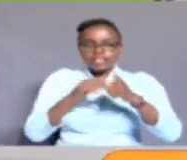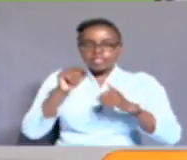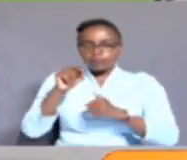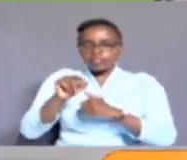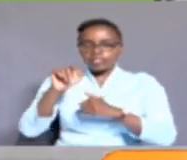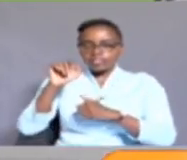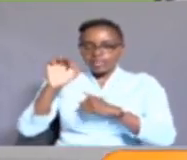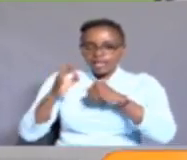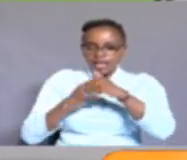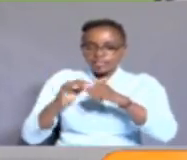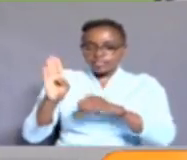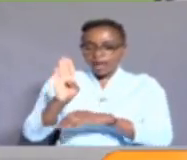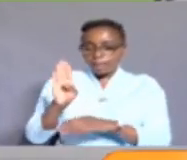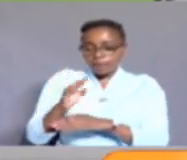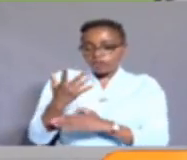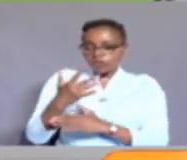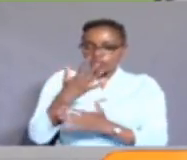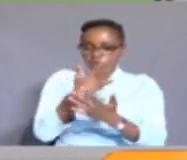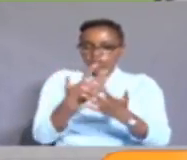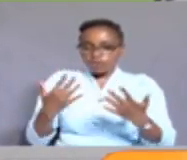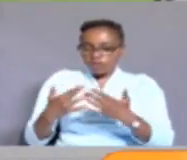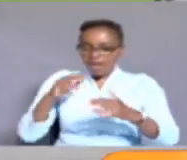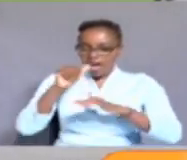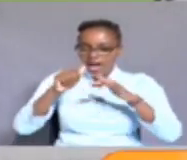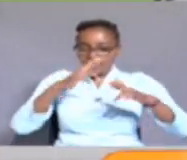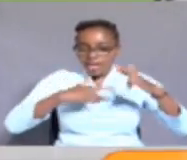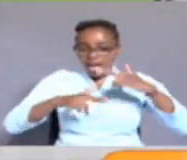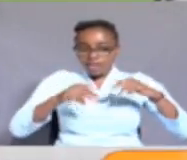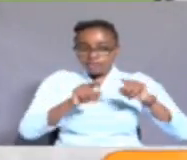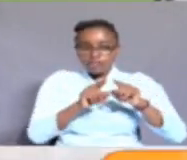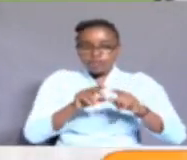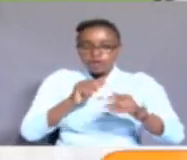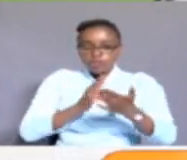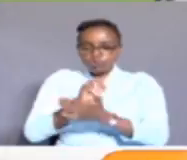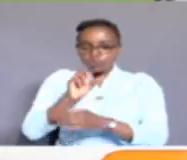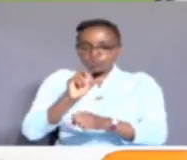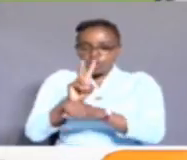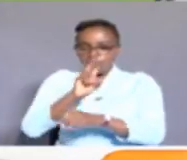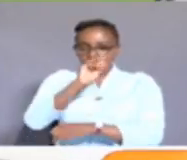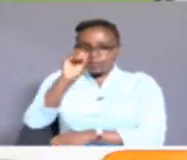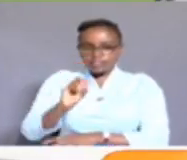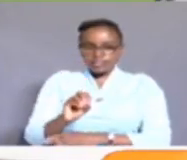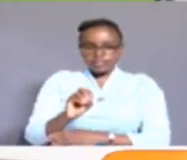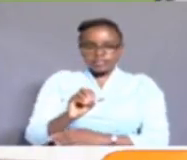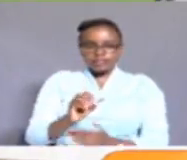billion Kenya shillings. Total assets in the period under review also grew by 12%.